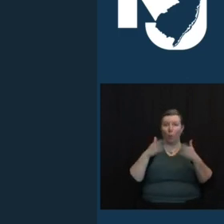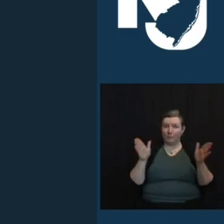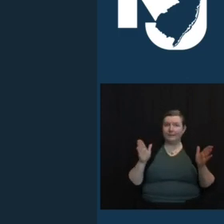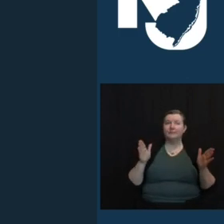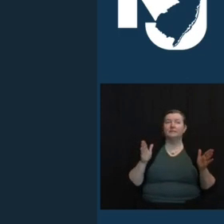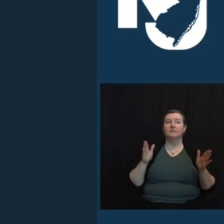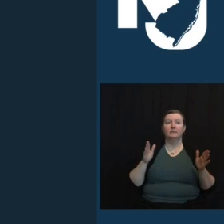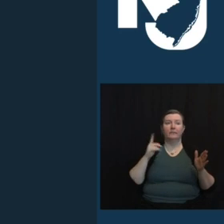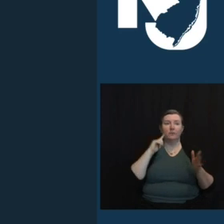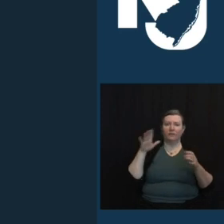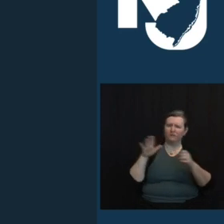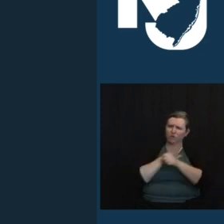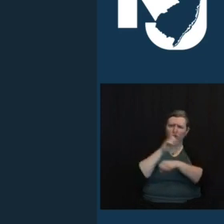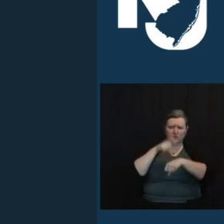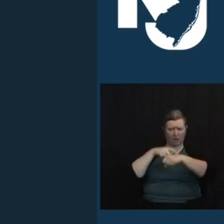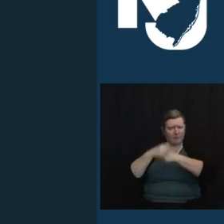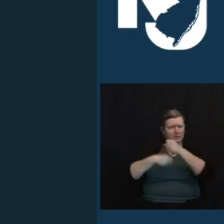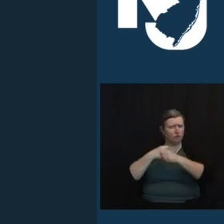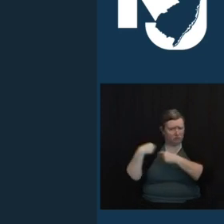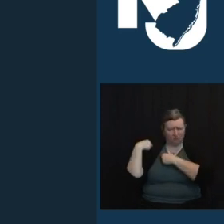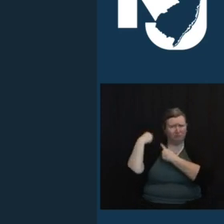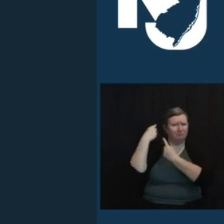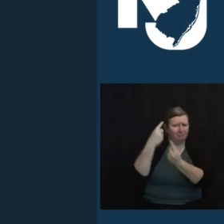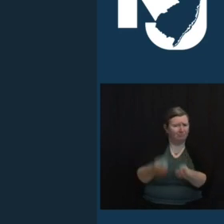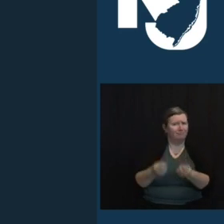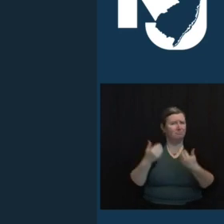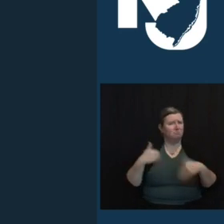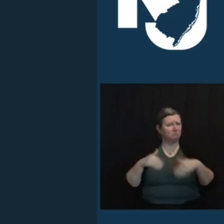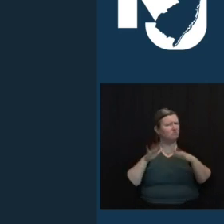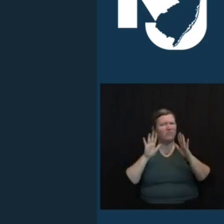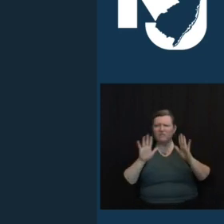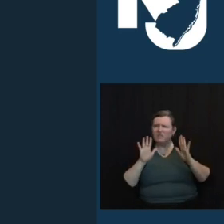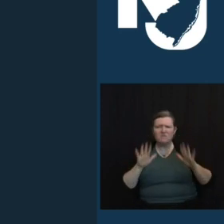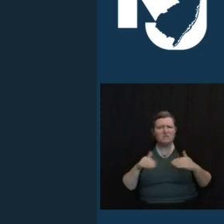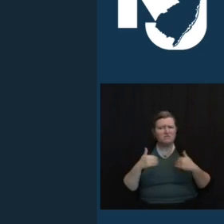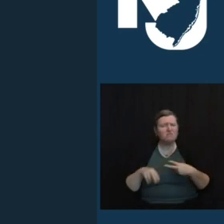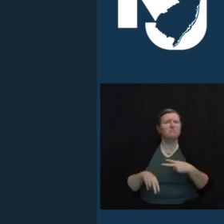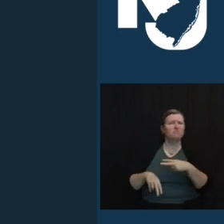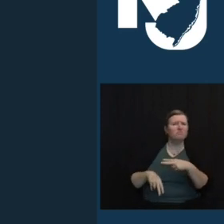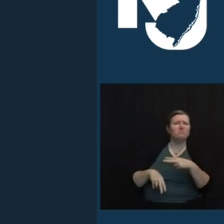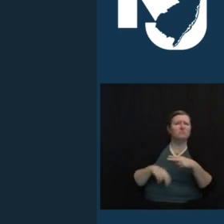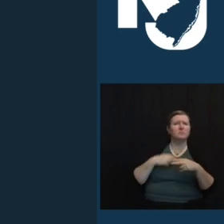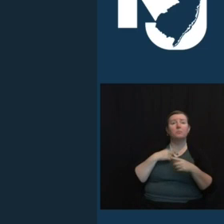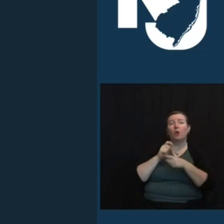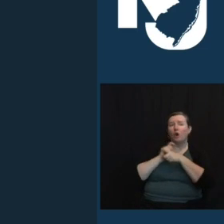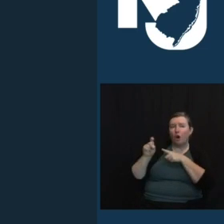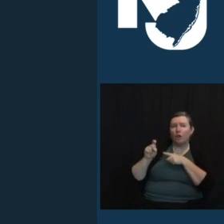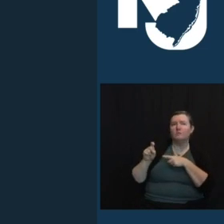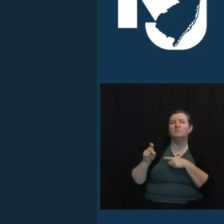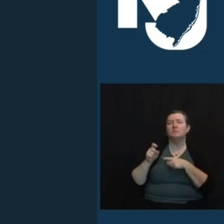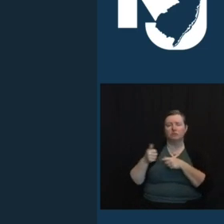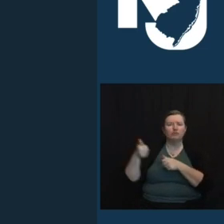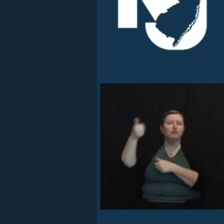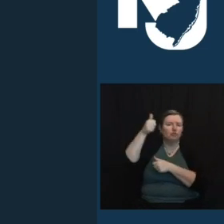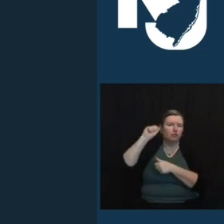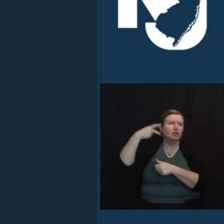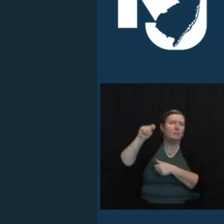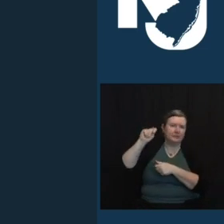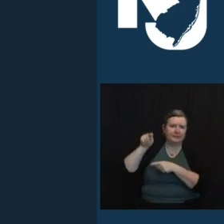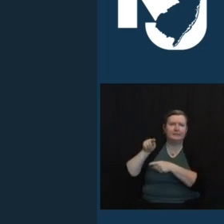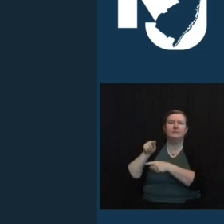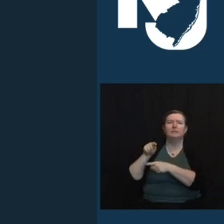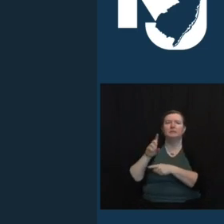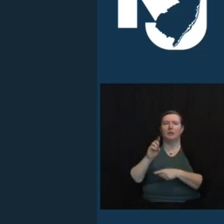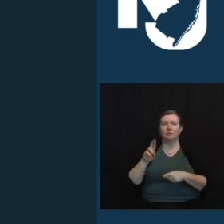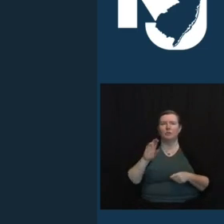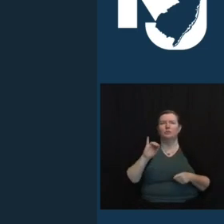year. That's a tremendous accomplishment. I had the honor this morning of calling Superintendent Dr. Christine Johnson and her team, and I thanked her